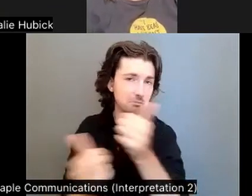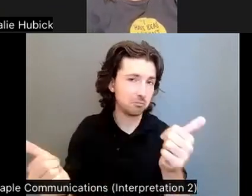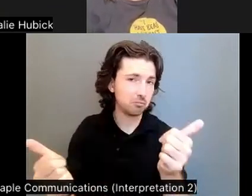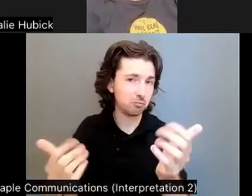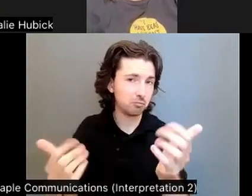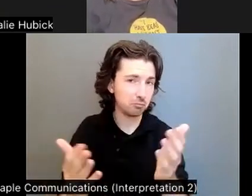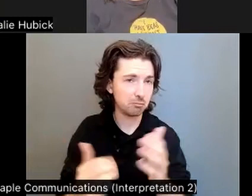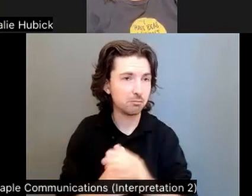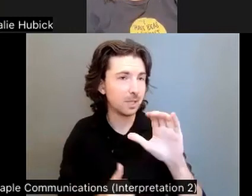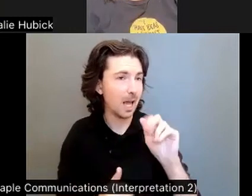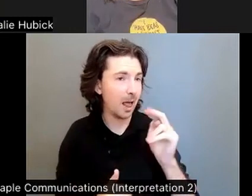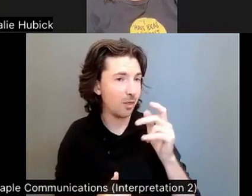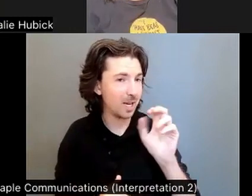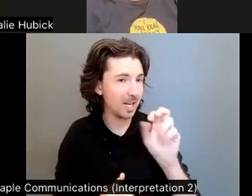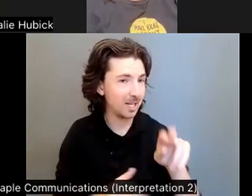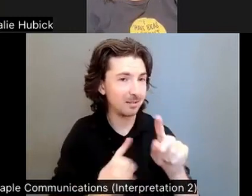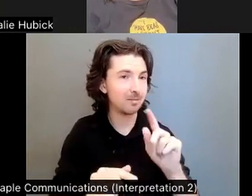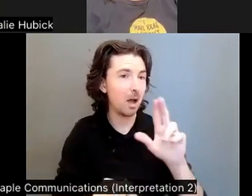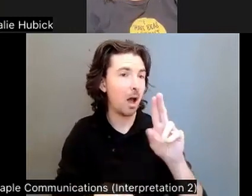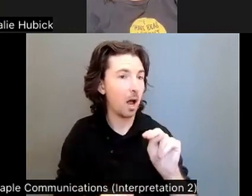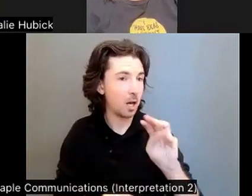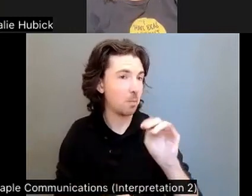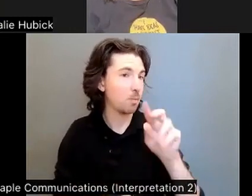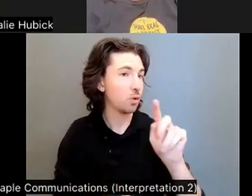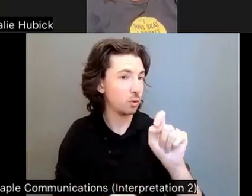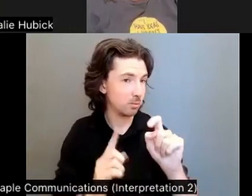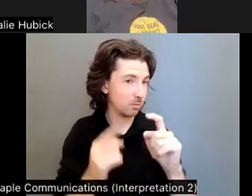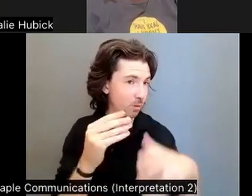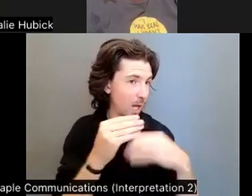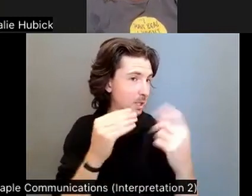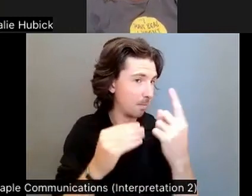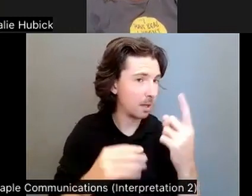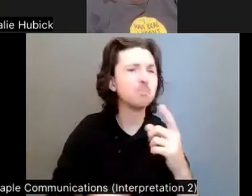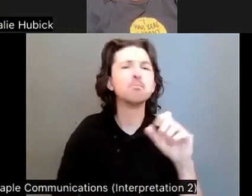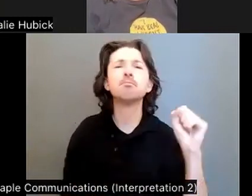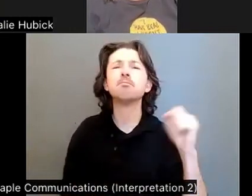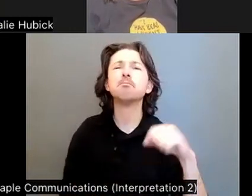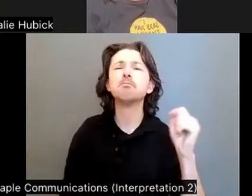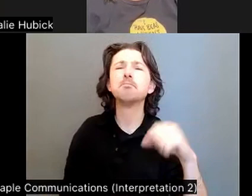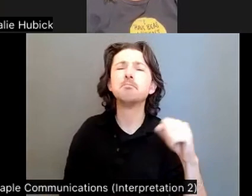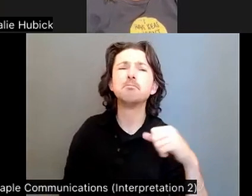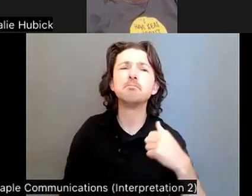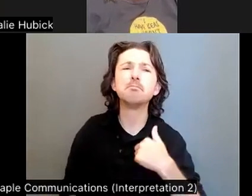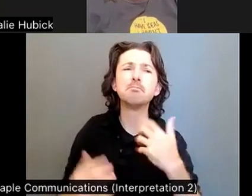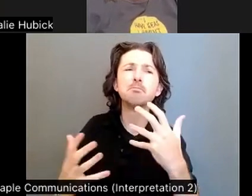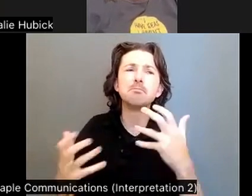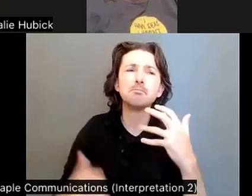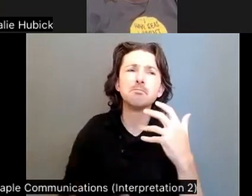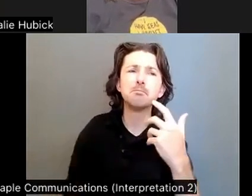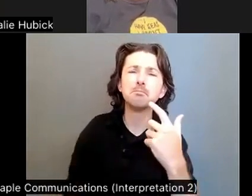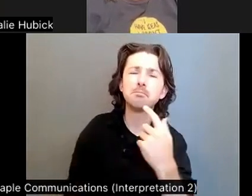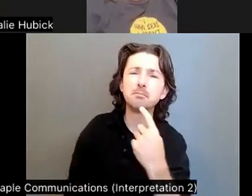Catherine, I noticed you unmuted yourself. Did you have something to add? I did. I just wanted to flag that I